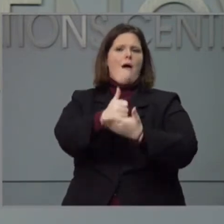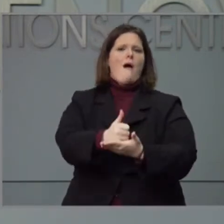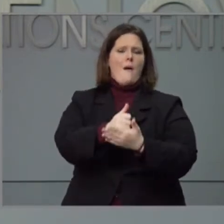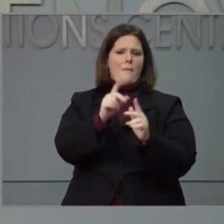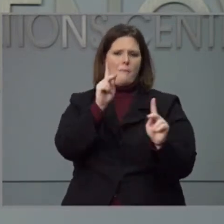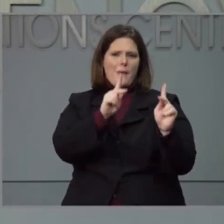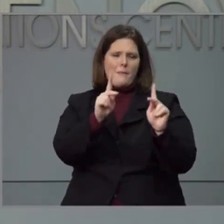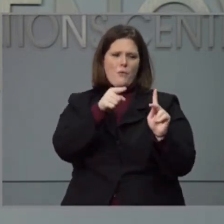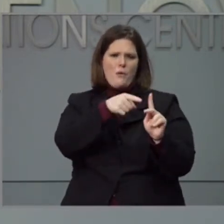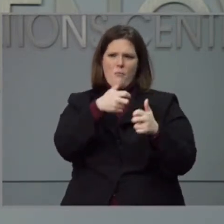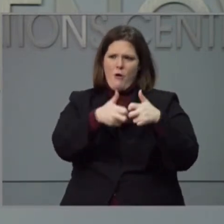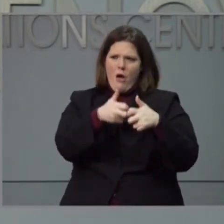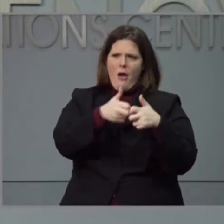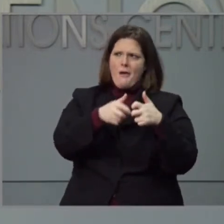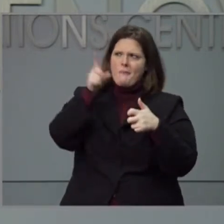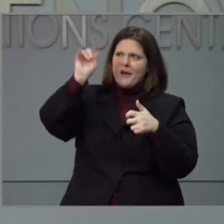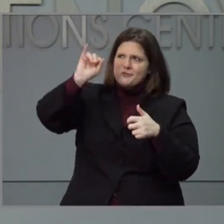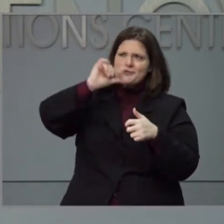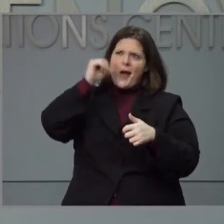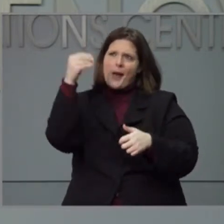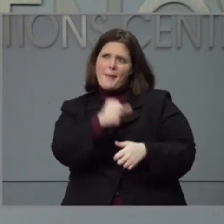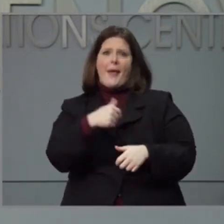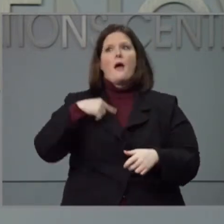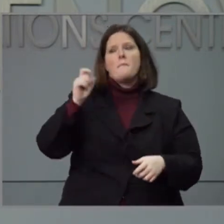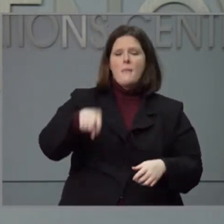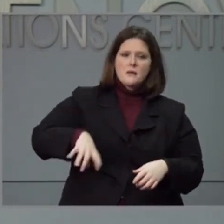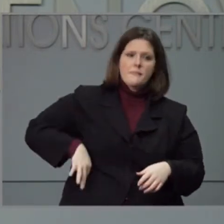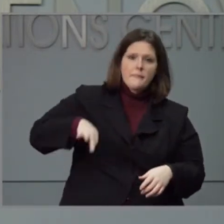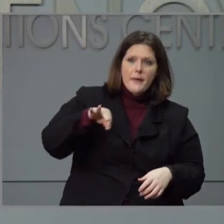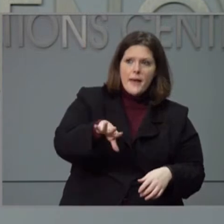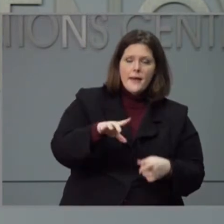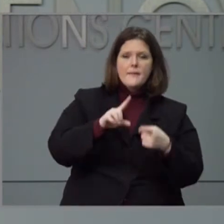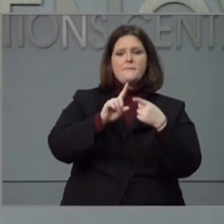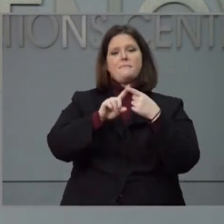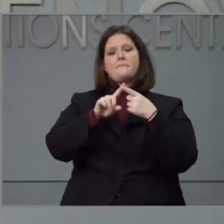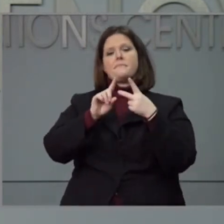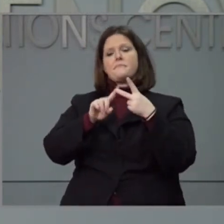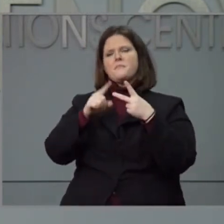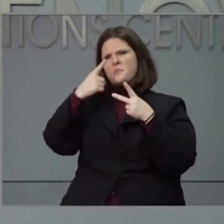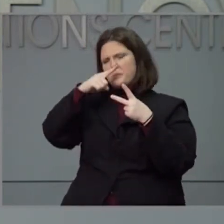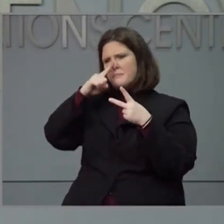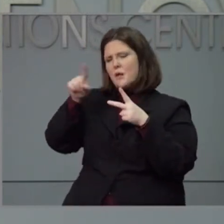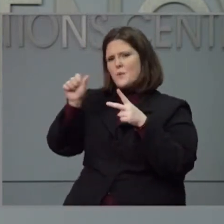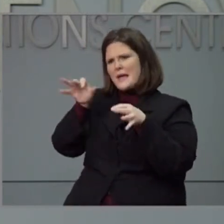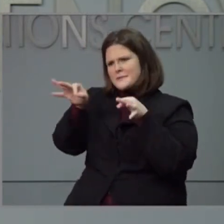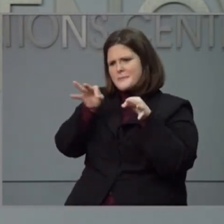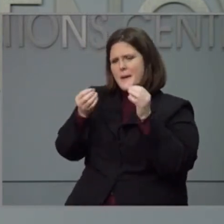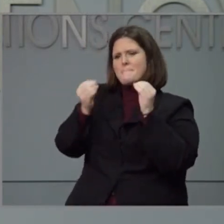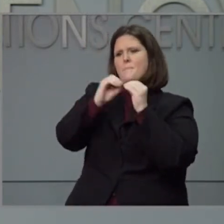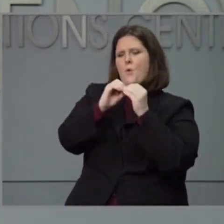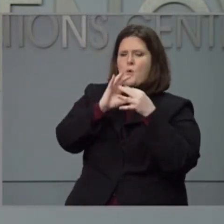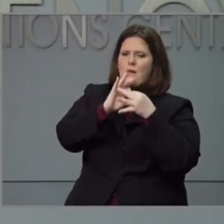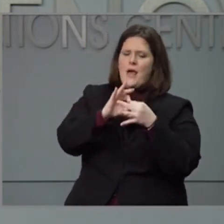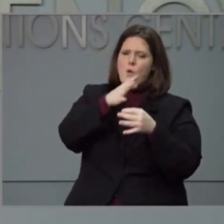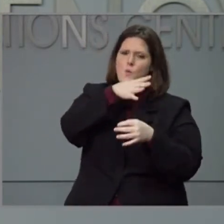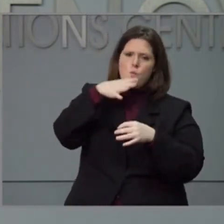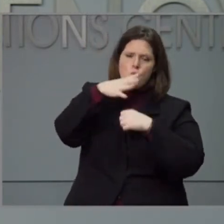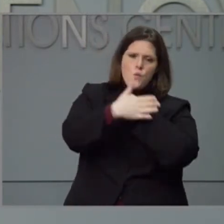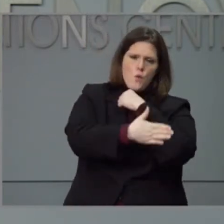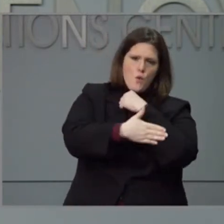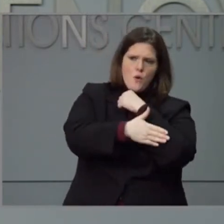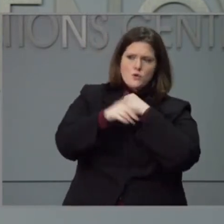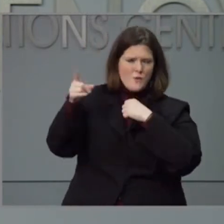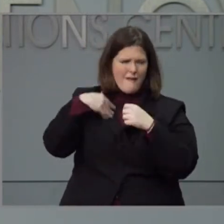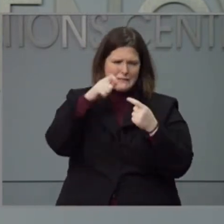insurance coverage issues? And then a second question, could you elaborate on the increase in cases in rural counties? Are there counties on your